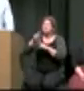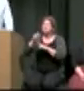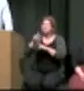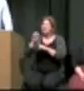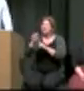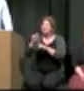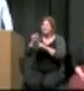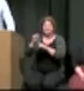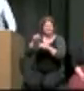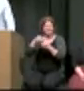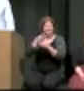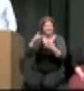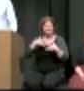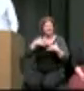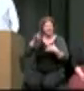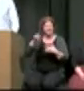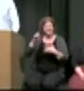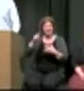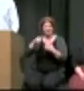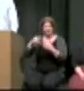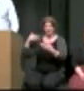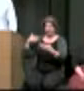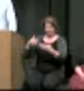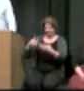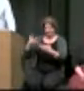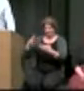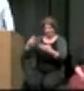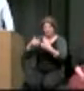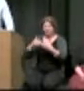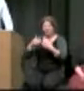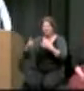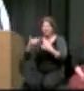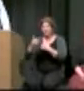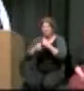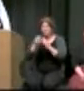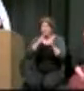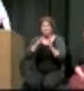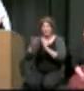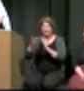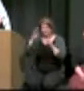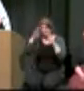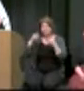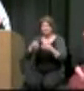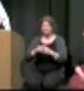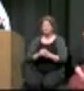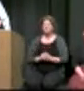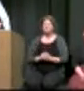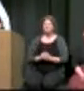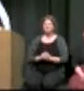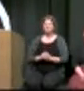been completed to date and what we plan to do this year.